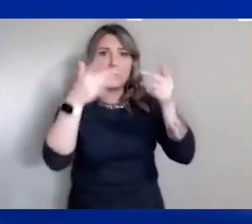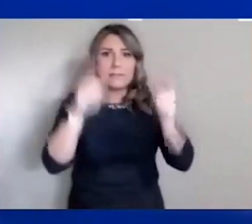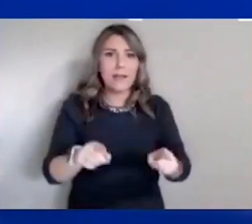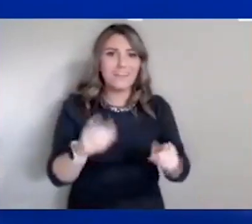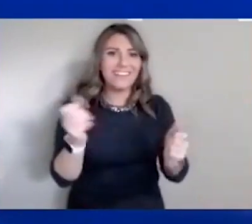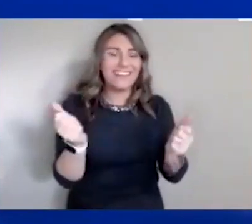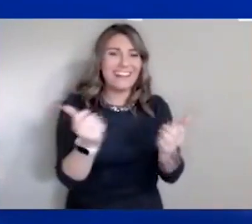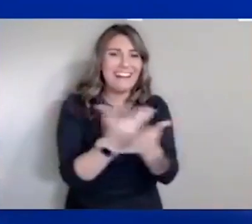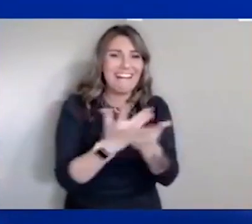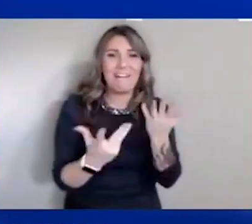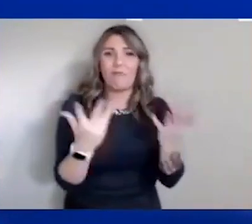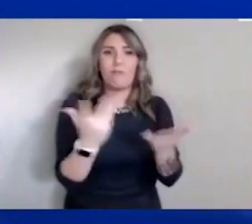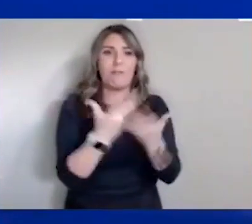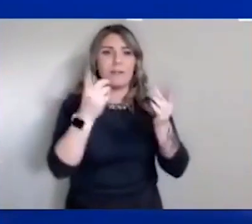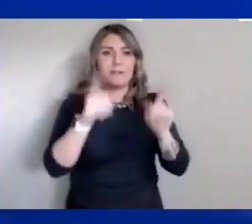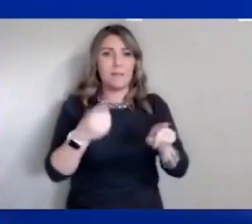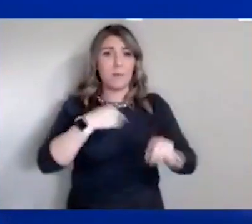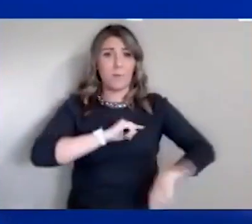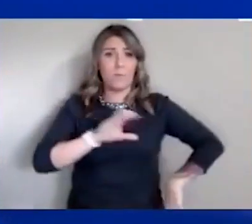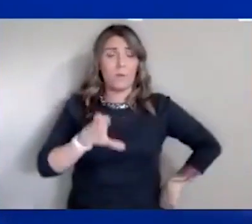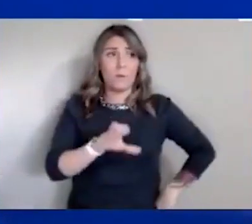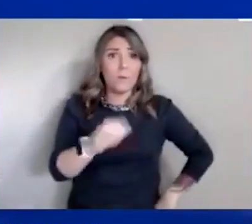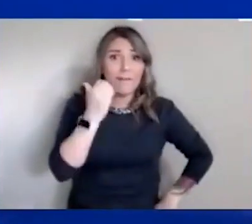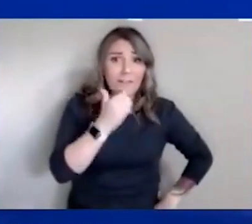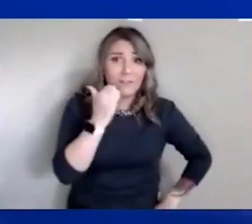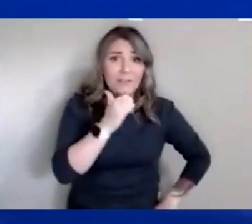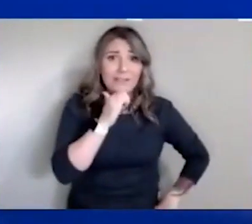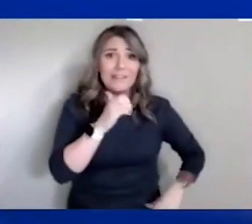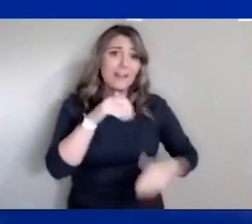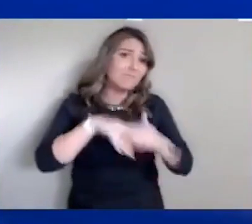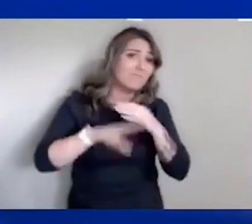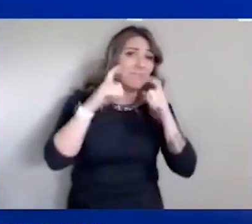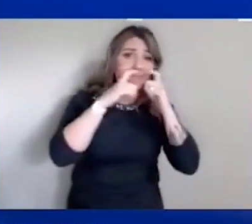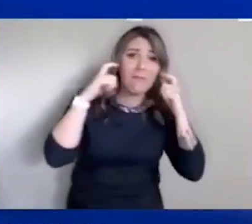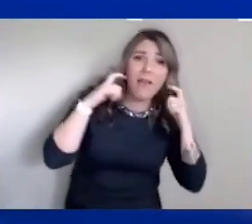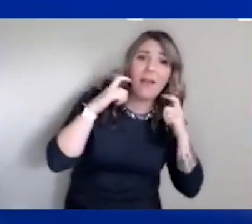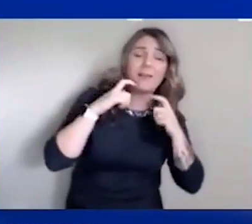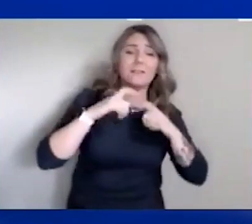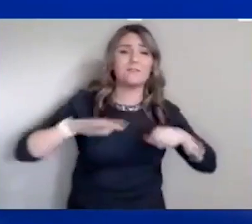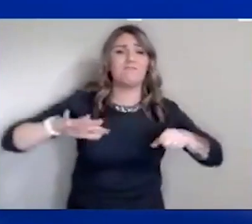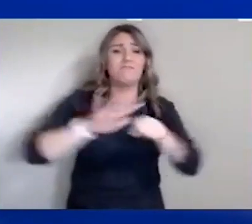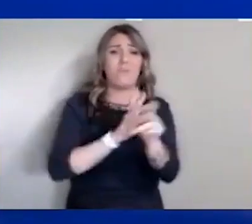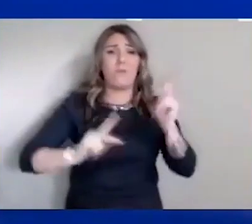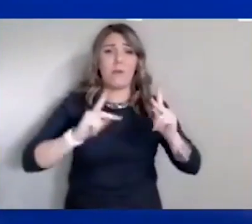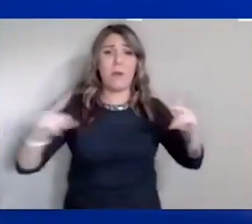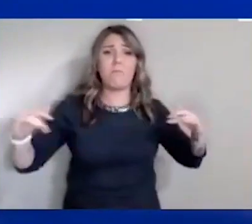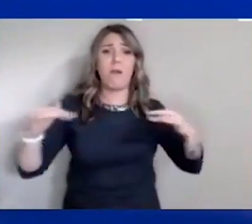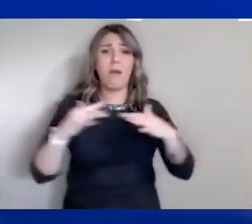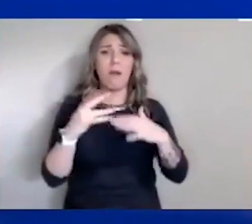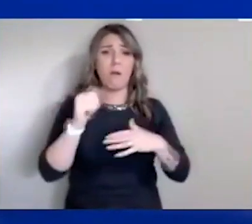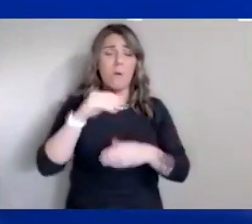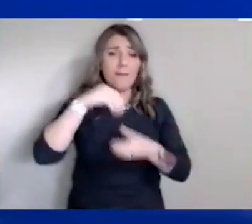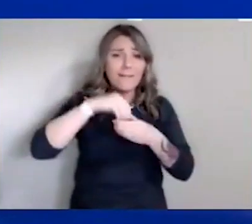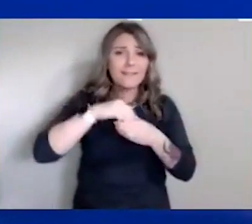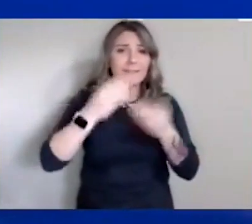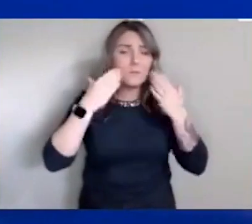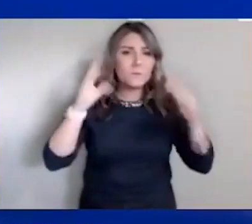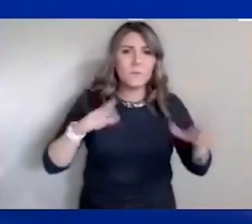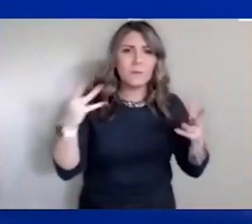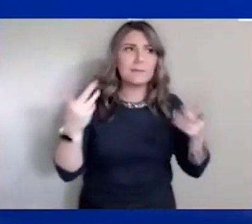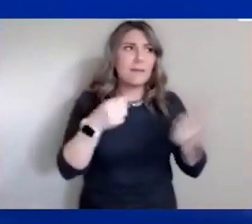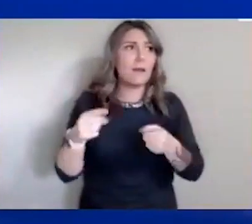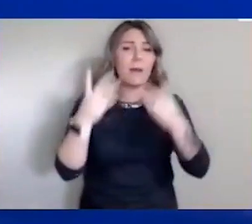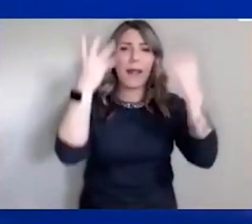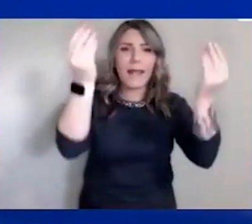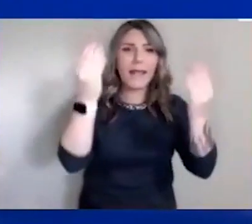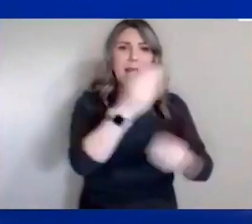day, which is to wear a mask anytime you go into a crowded public space. Yeah. You go indoors, people you don't know, because you don't know what's going on out there, and you're immunosuppressed,